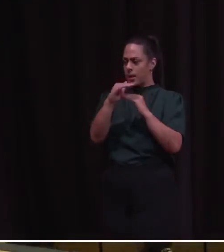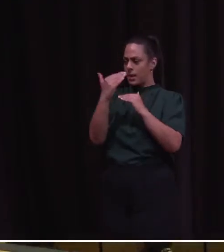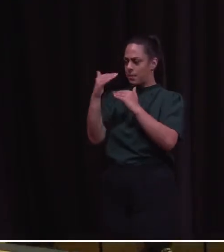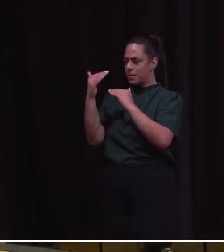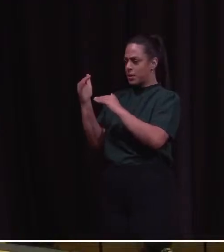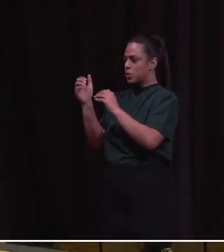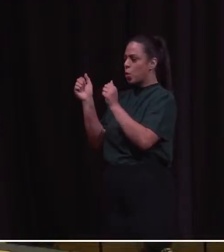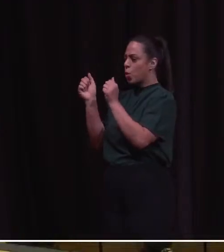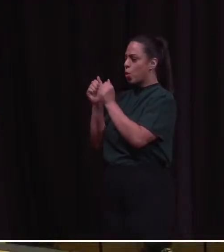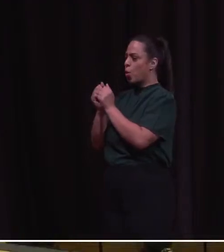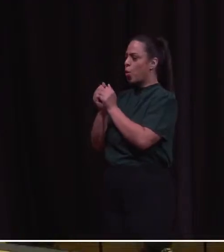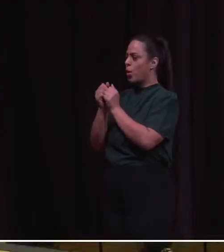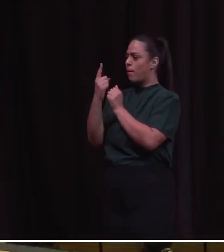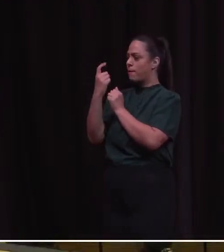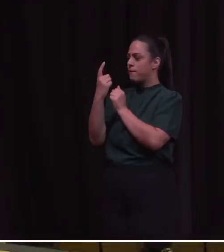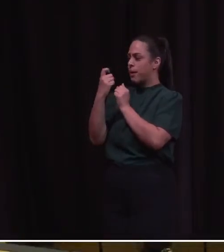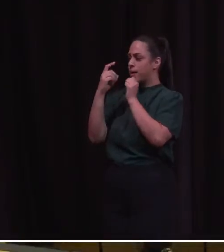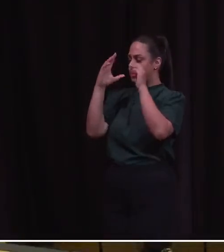Like,